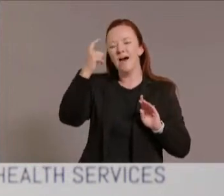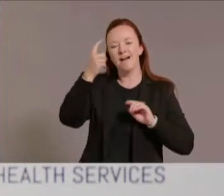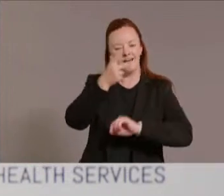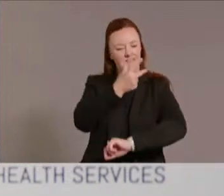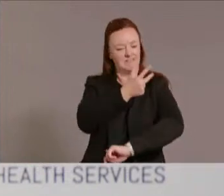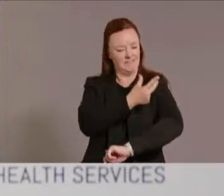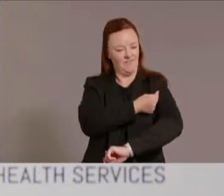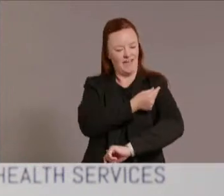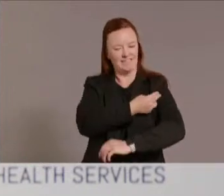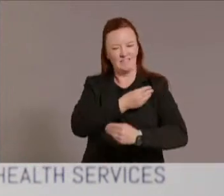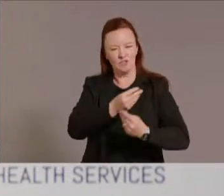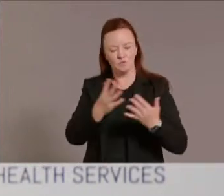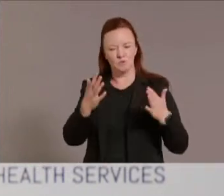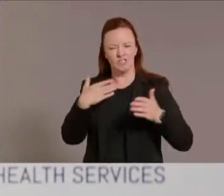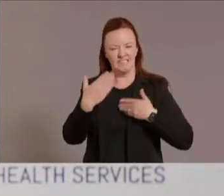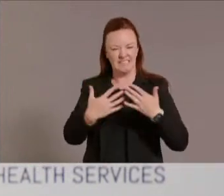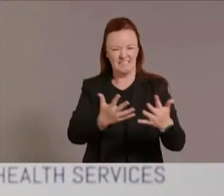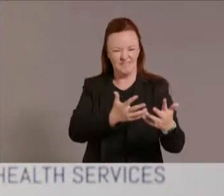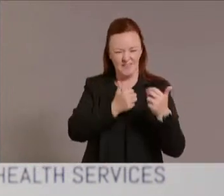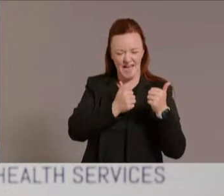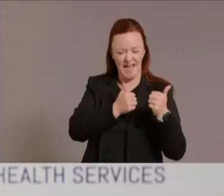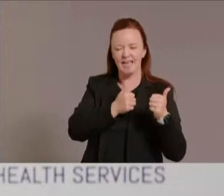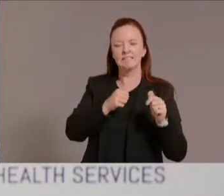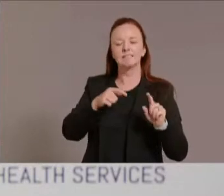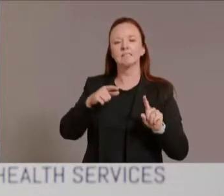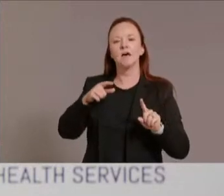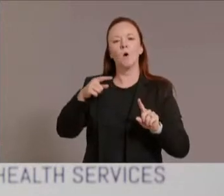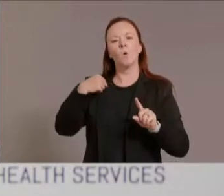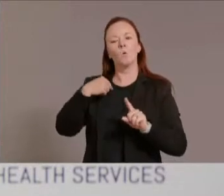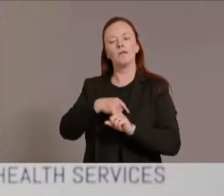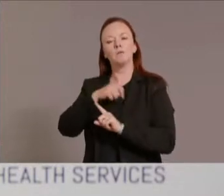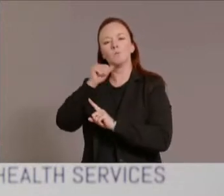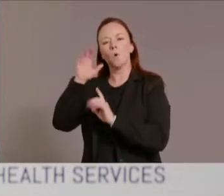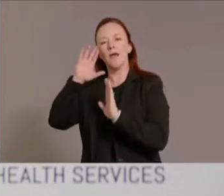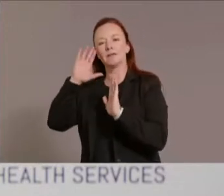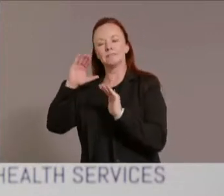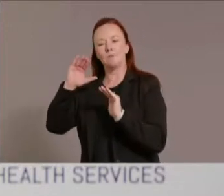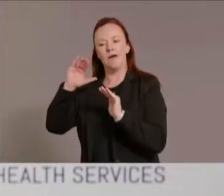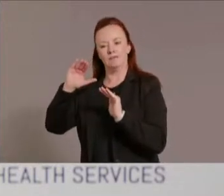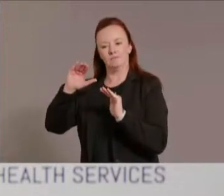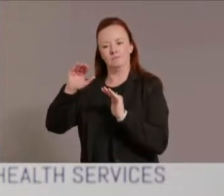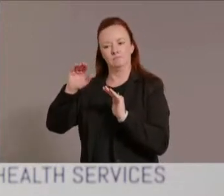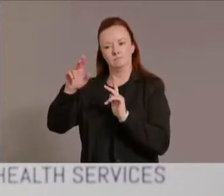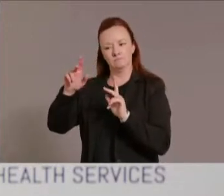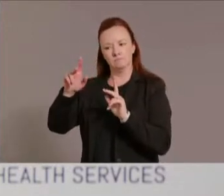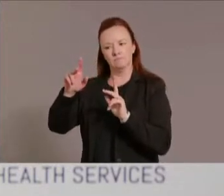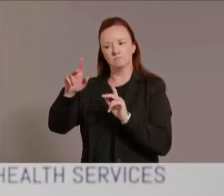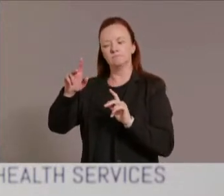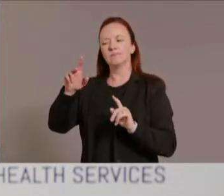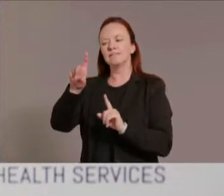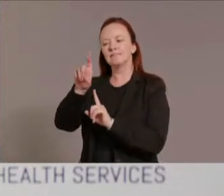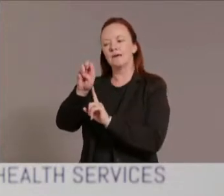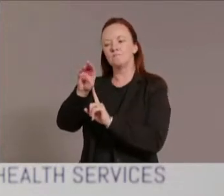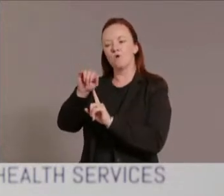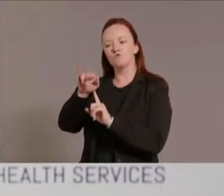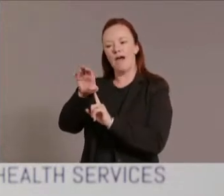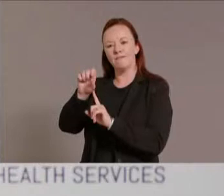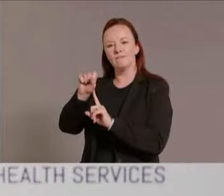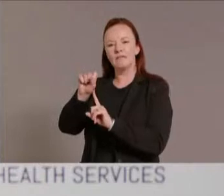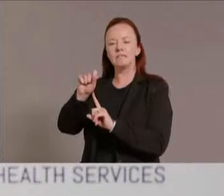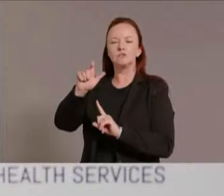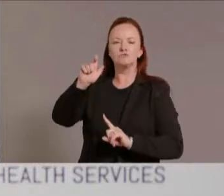yet expected to align with general population demographics. So now that those 16 years